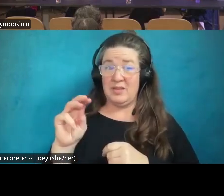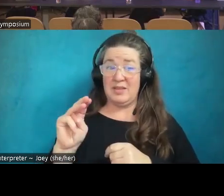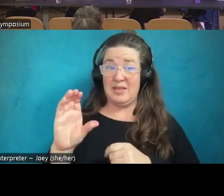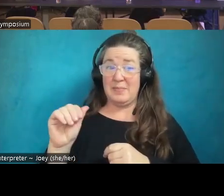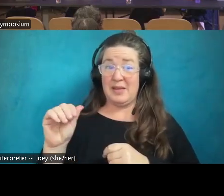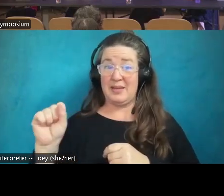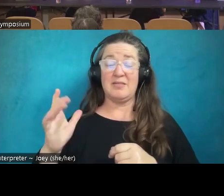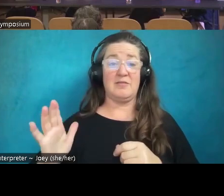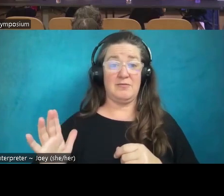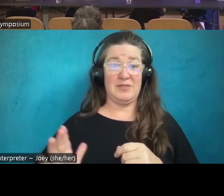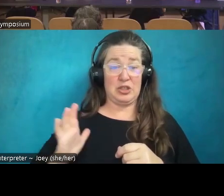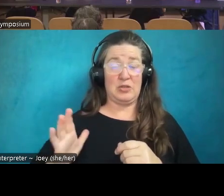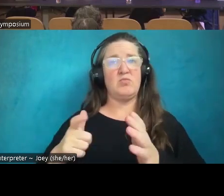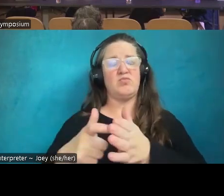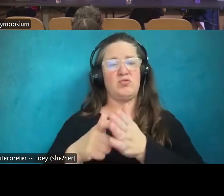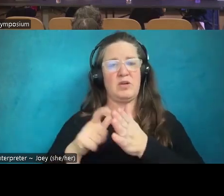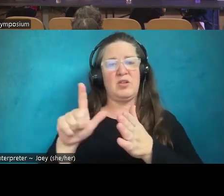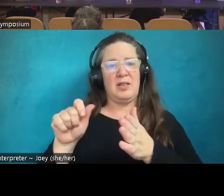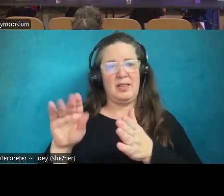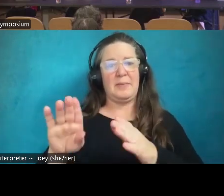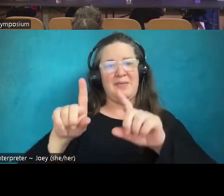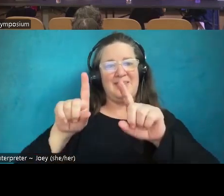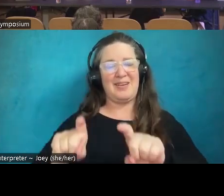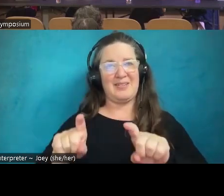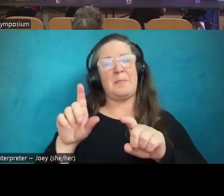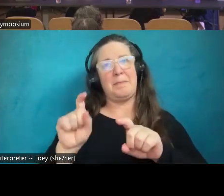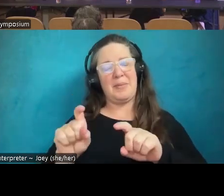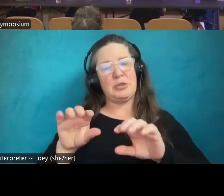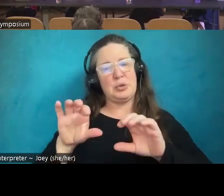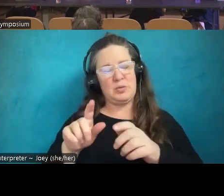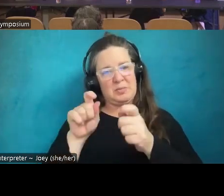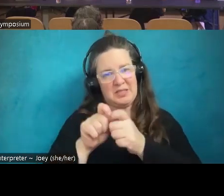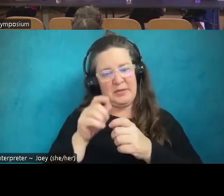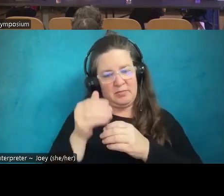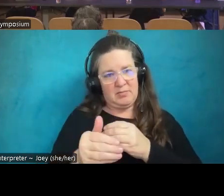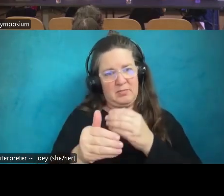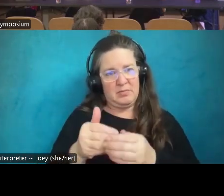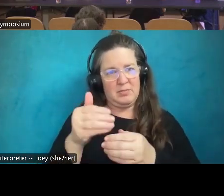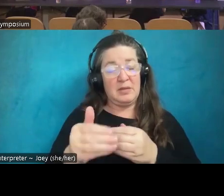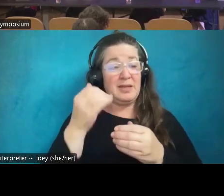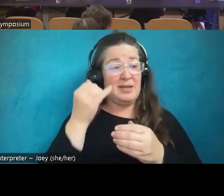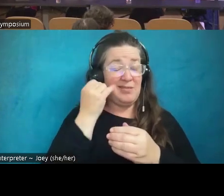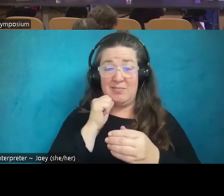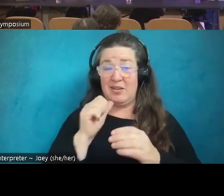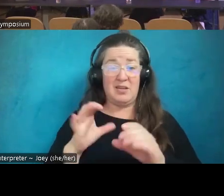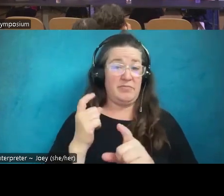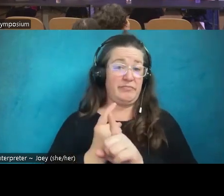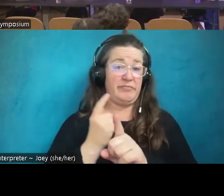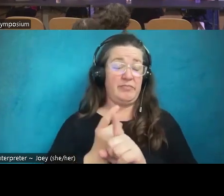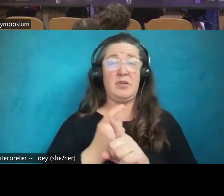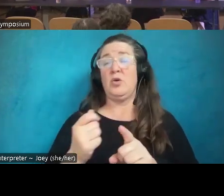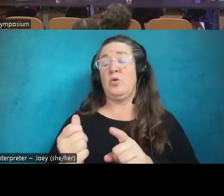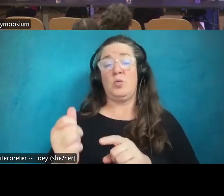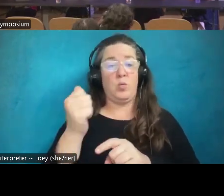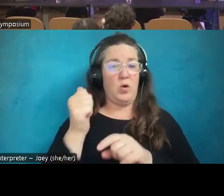it requires a lab test that has to be done in a very, very specific manner, and if not done properly, it will not come up